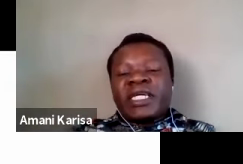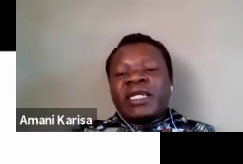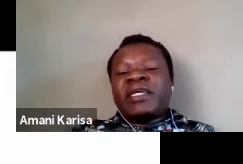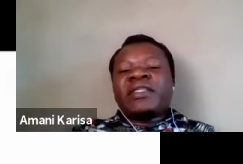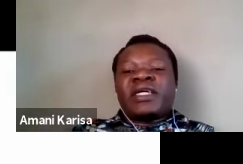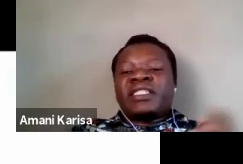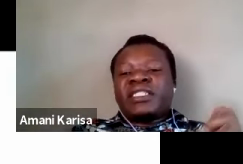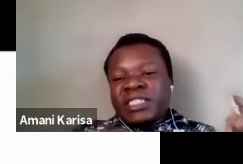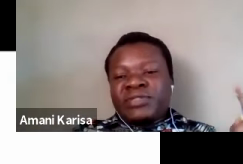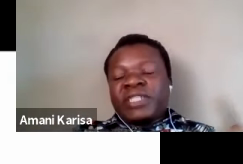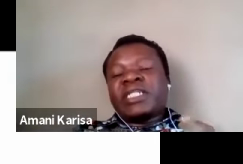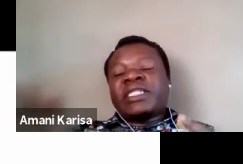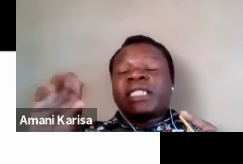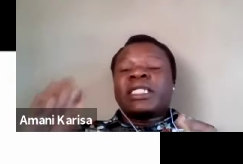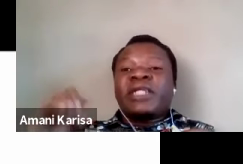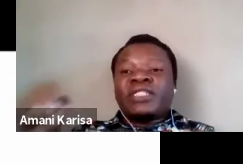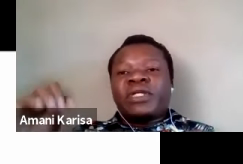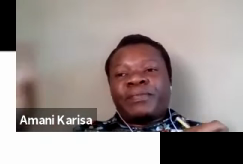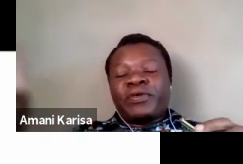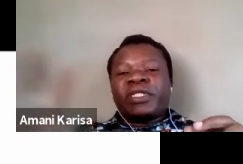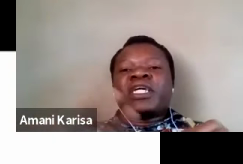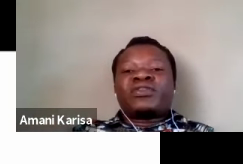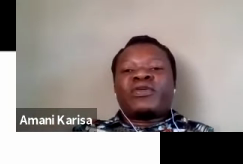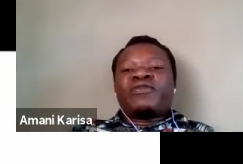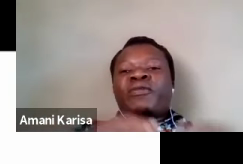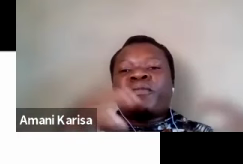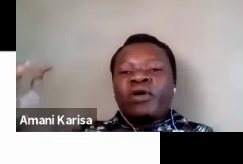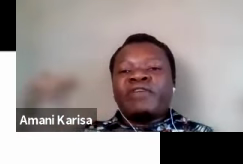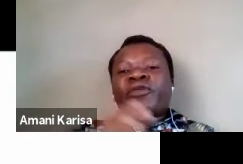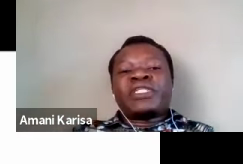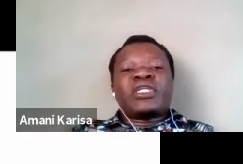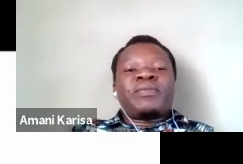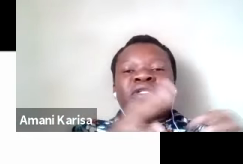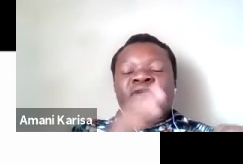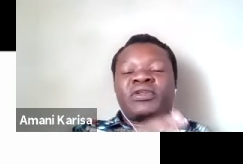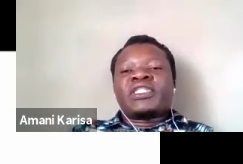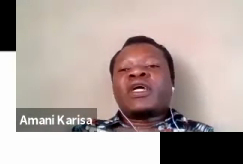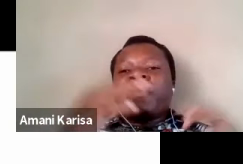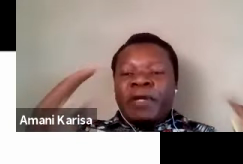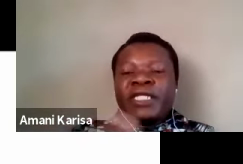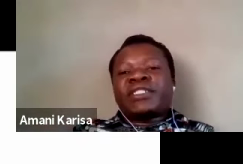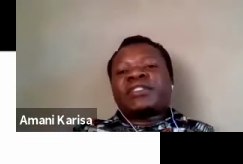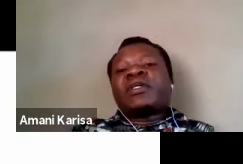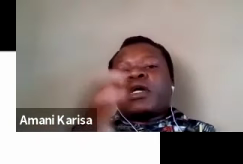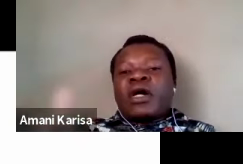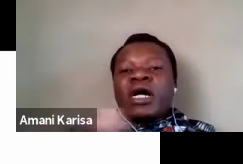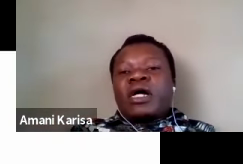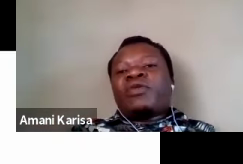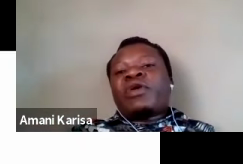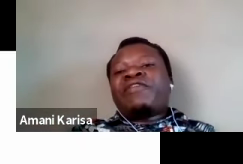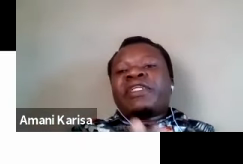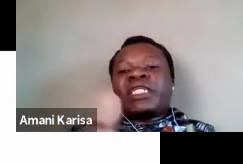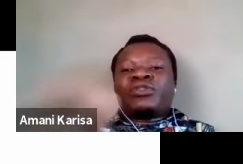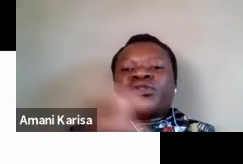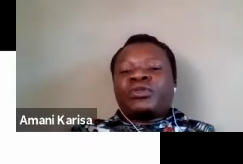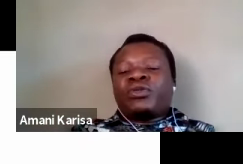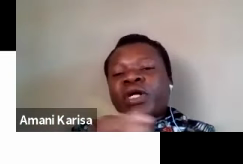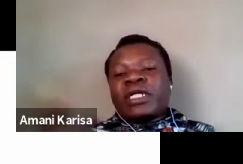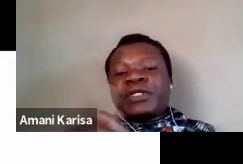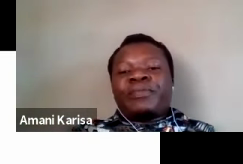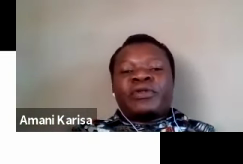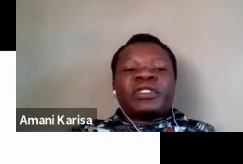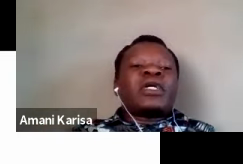www.idea.uct.ac.za. The second link there just directly brings to the report. So for more information about all this, please, you are invited